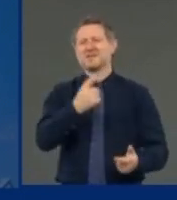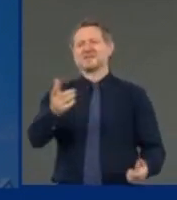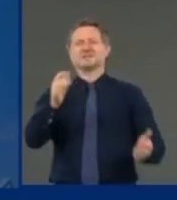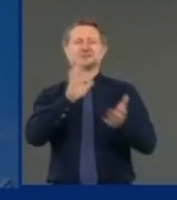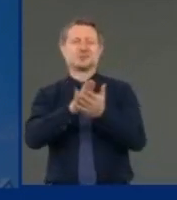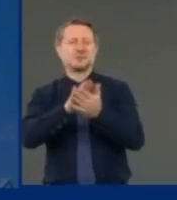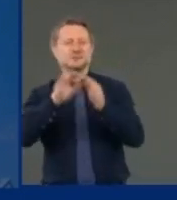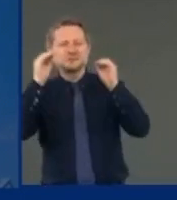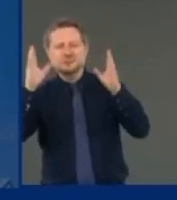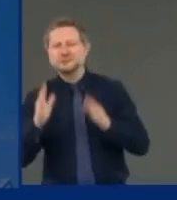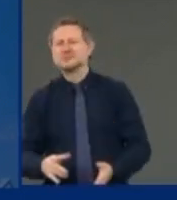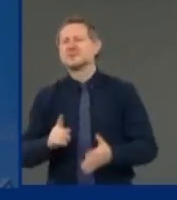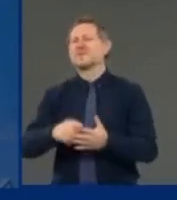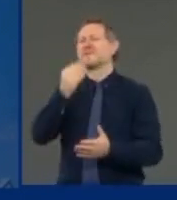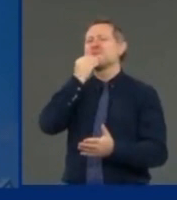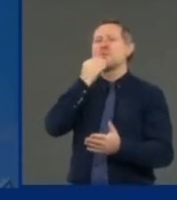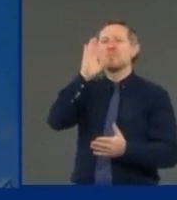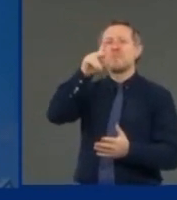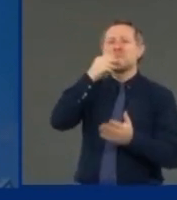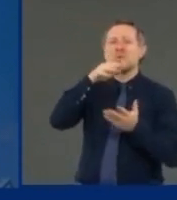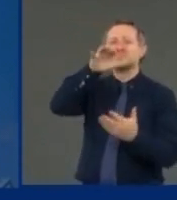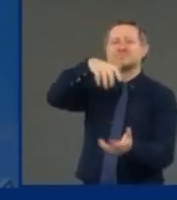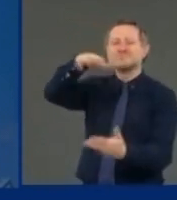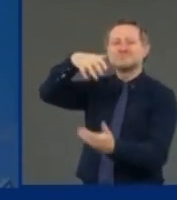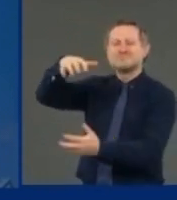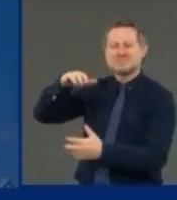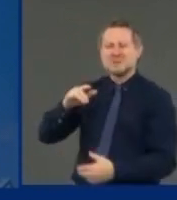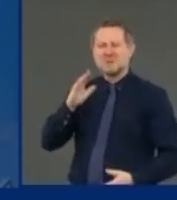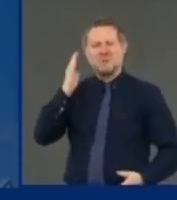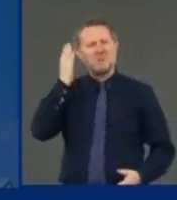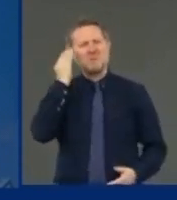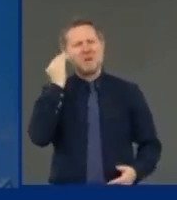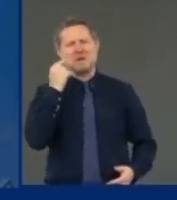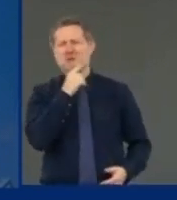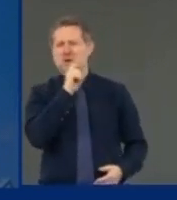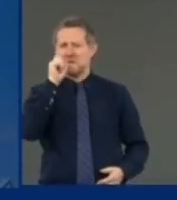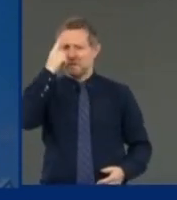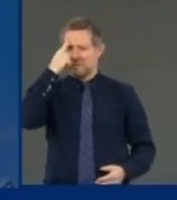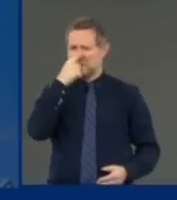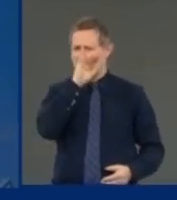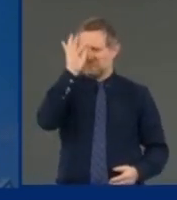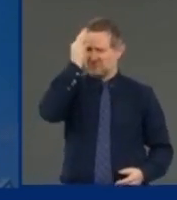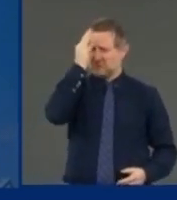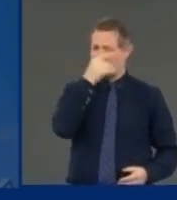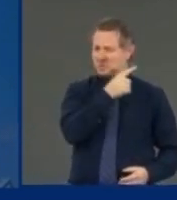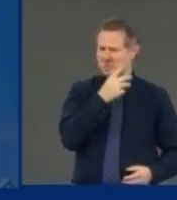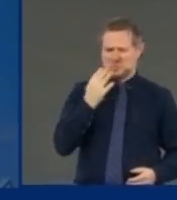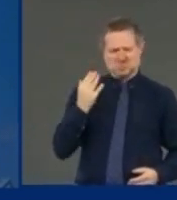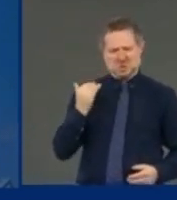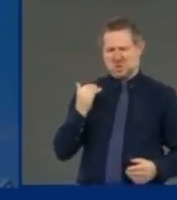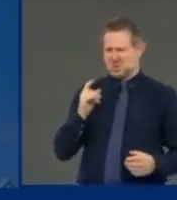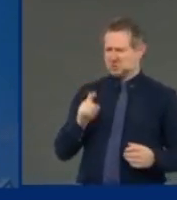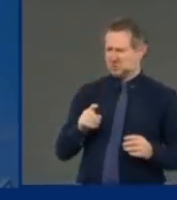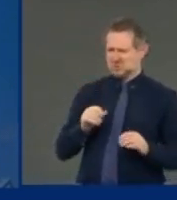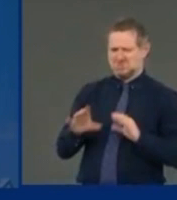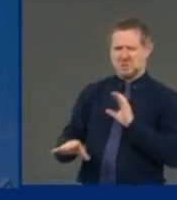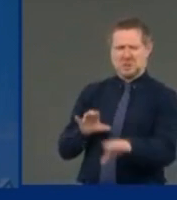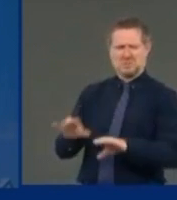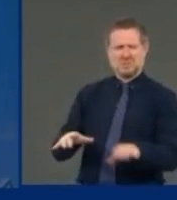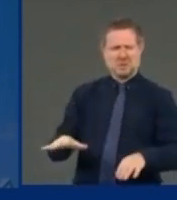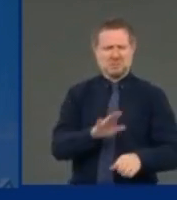banks. Why was Washington so quick to fund the corporations and the big